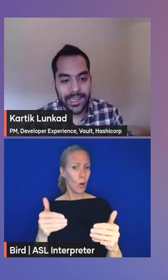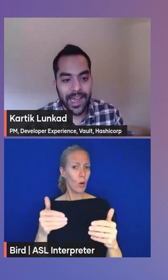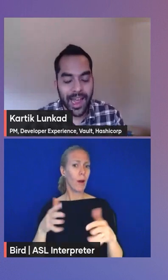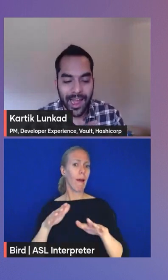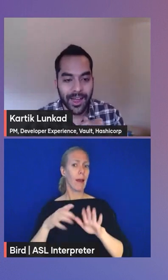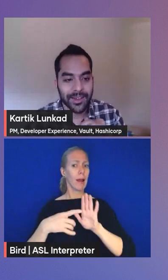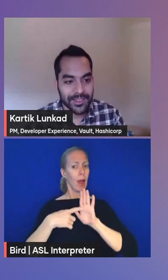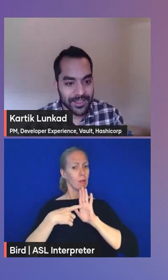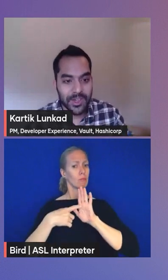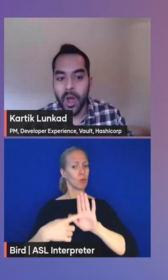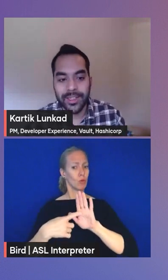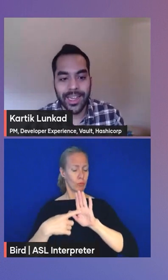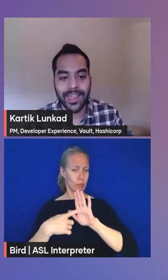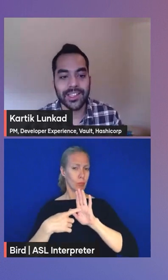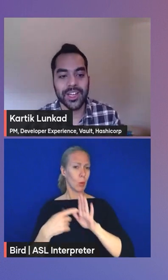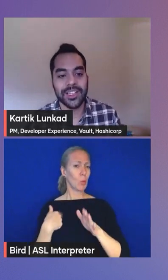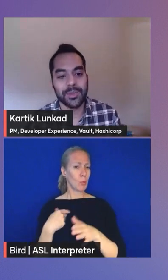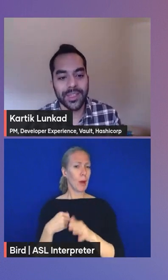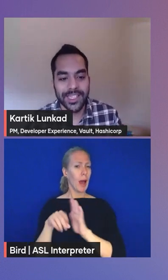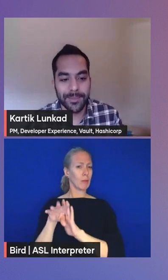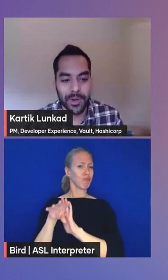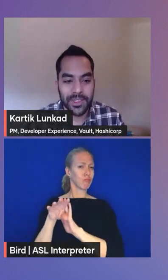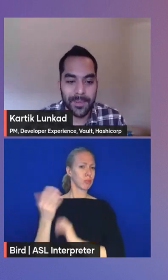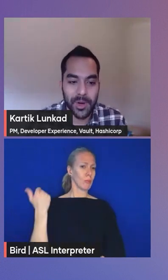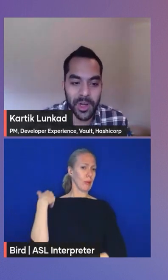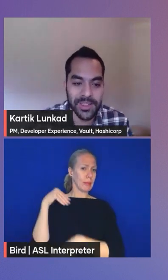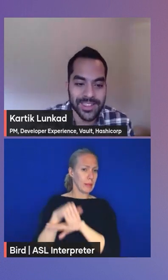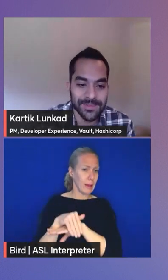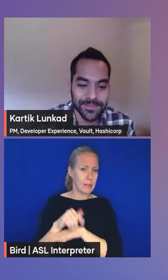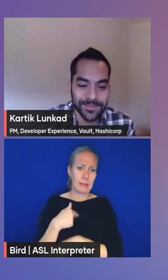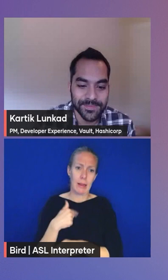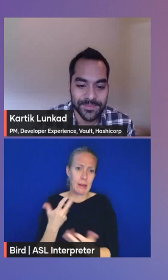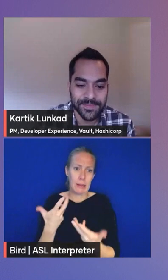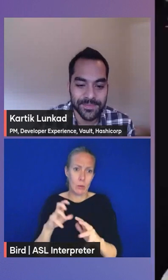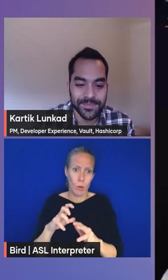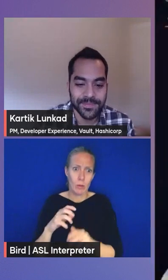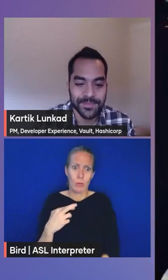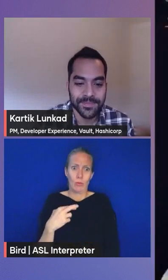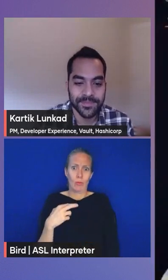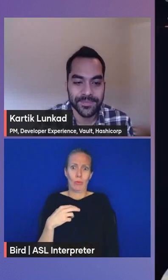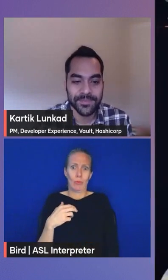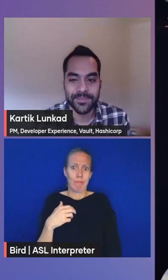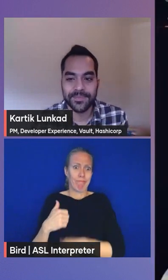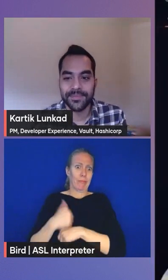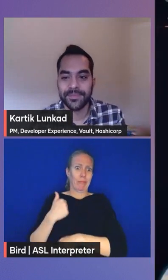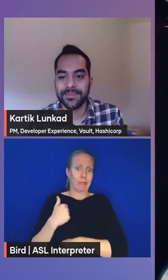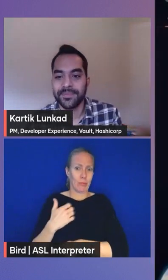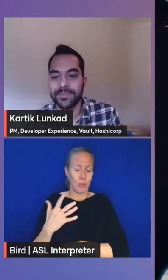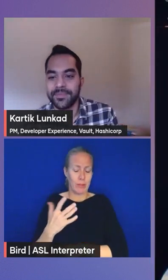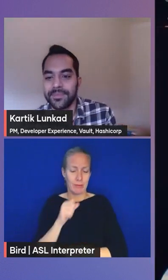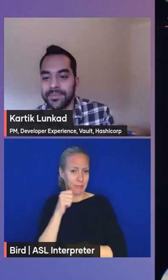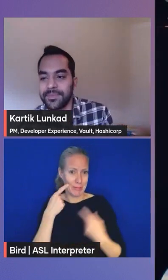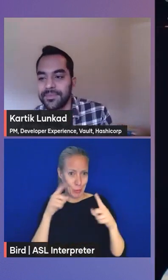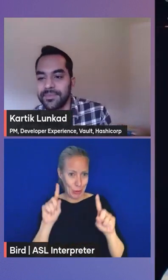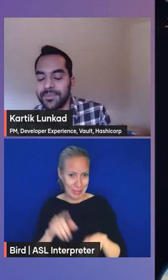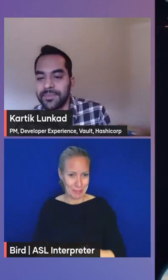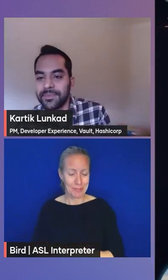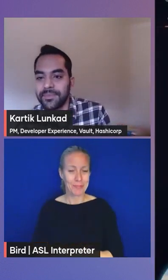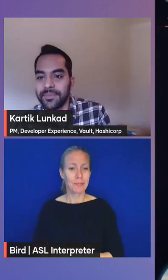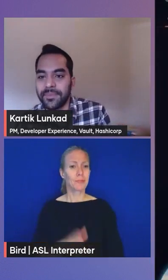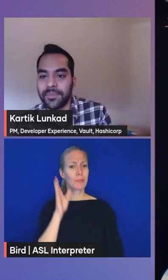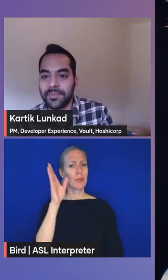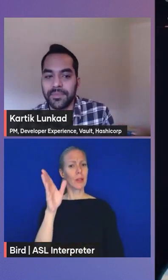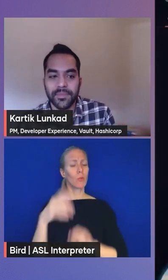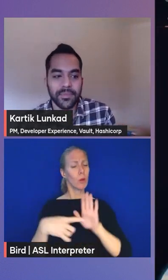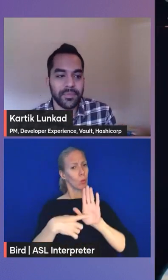night, not taking a chance with the demo gods. All right, this demo will showcase the ease with which